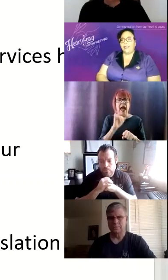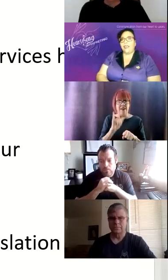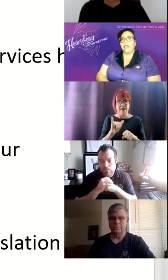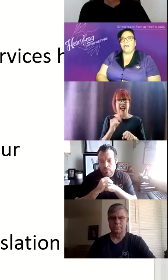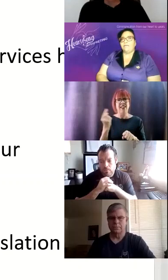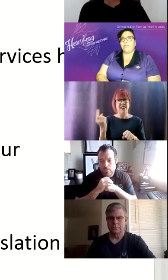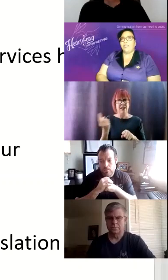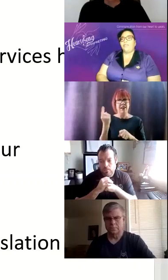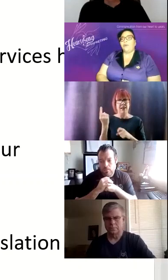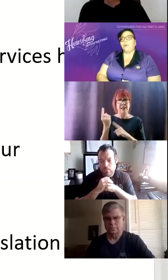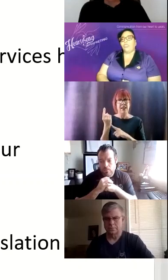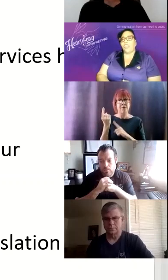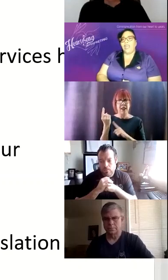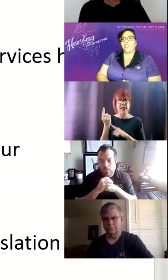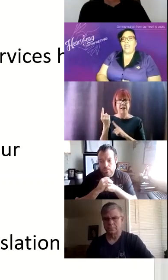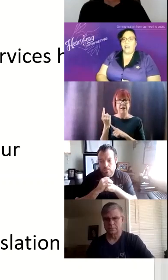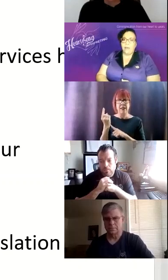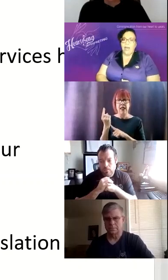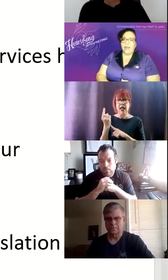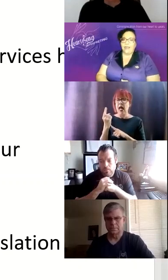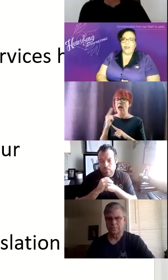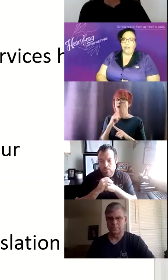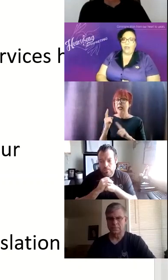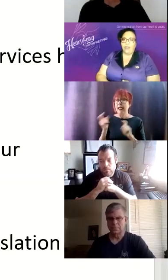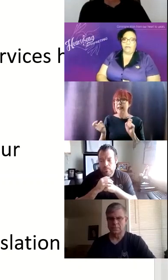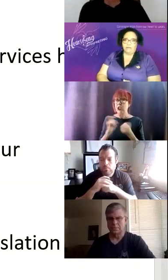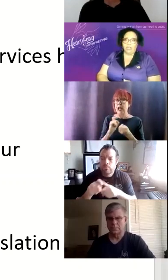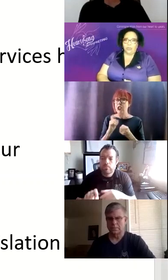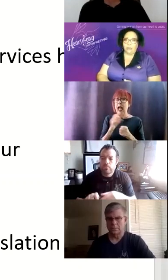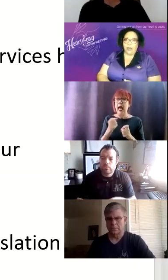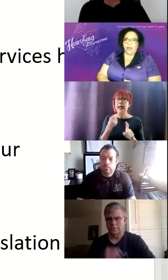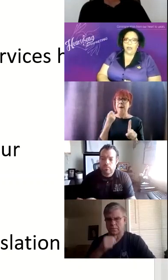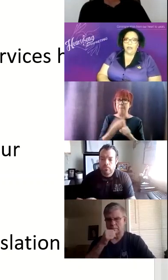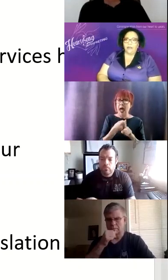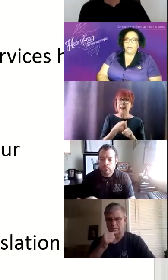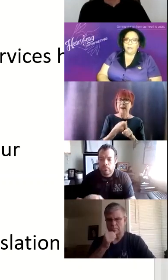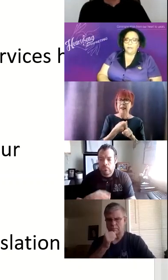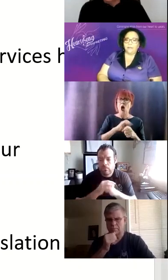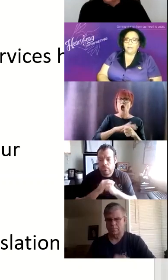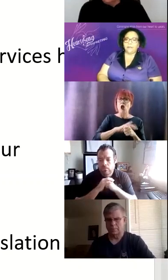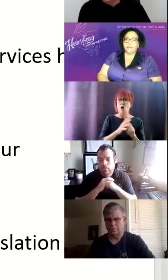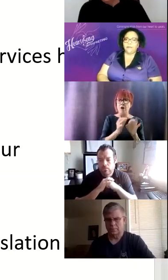has both changed and impacted COVID interpreting.